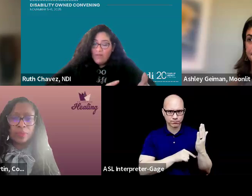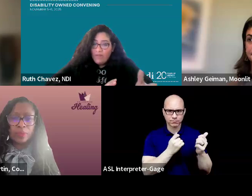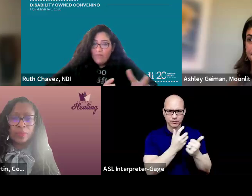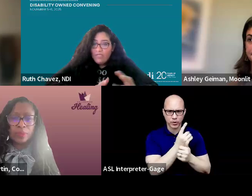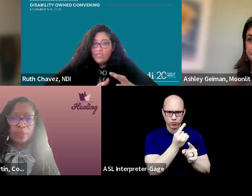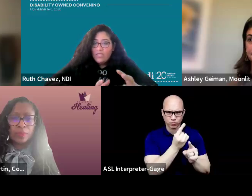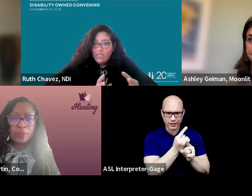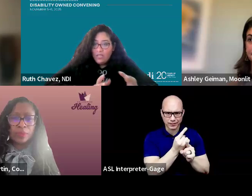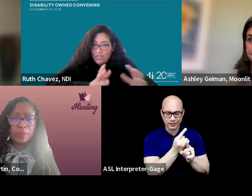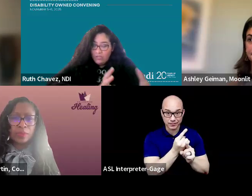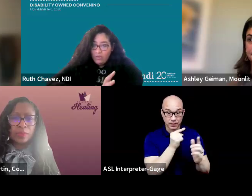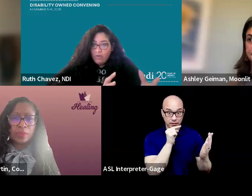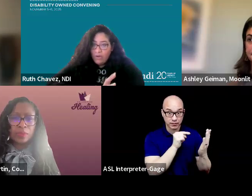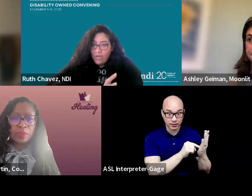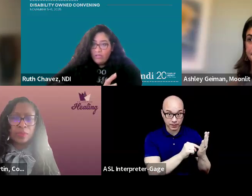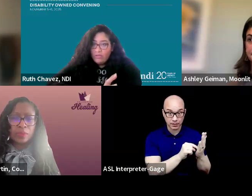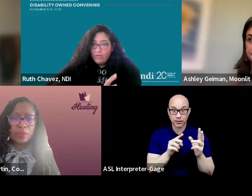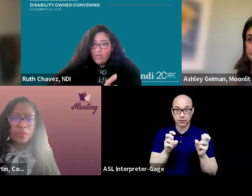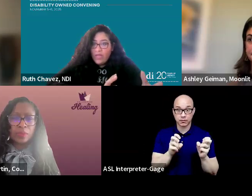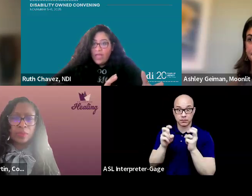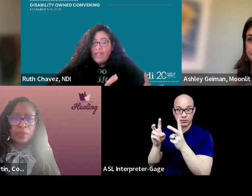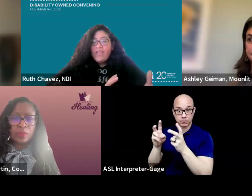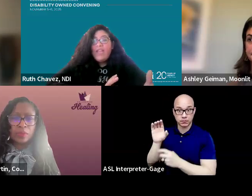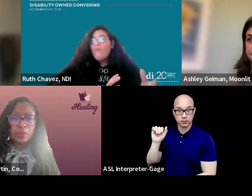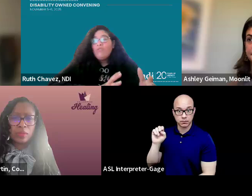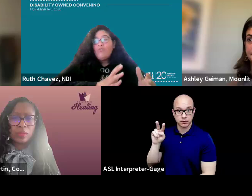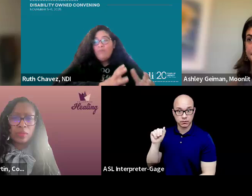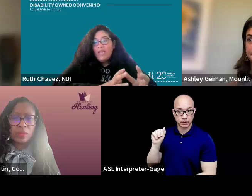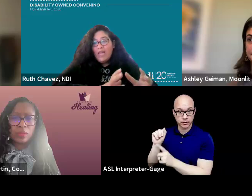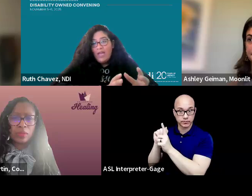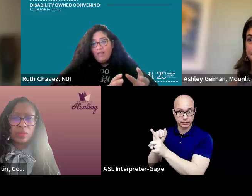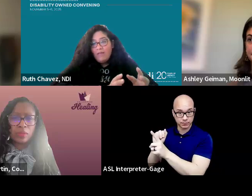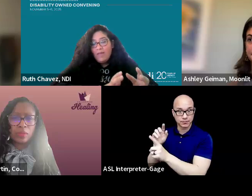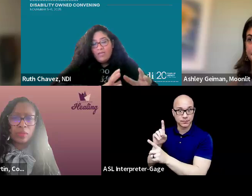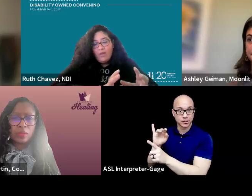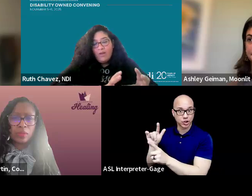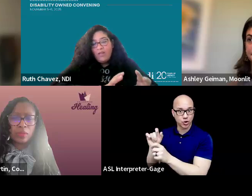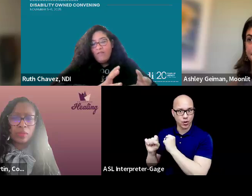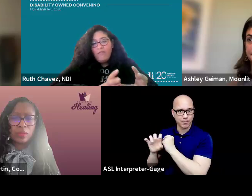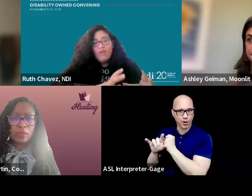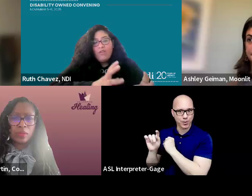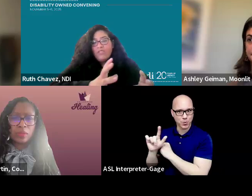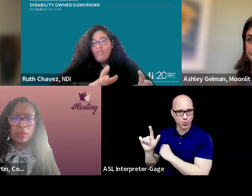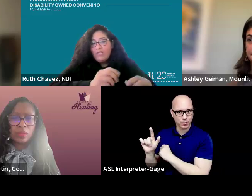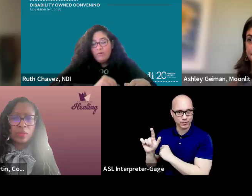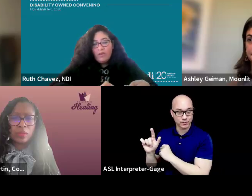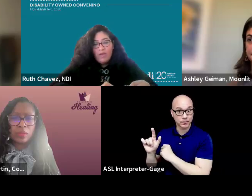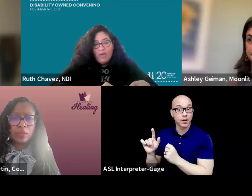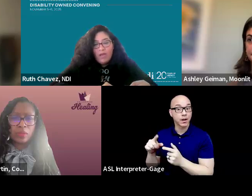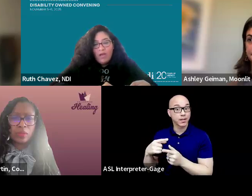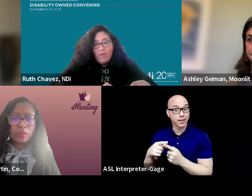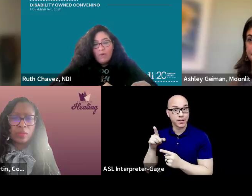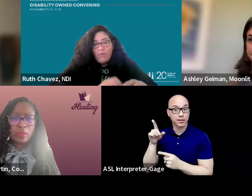into Canva, which is the digital marketing tool. And then it will duplicate based on if you're going to use